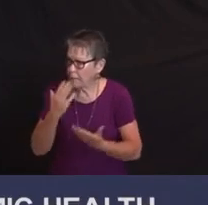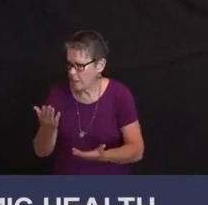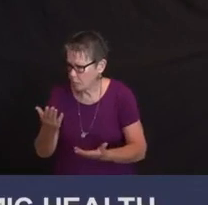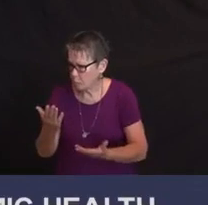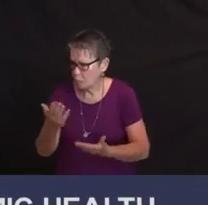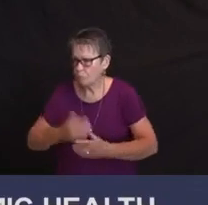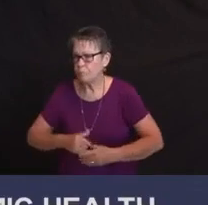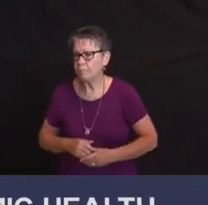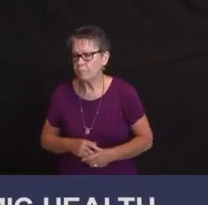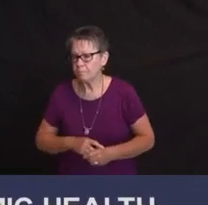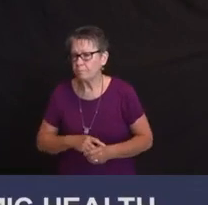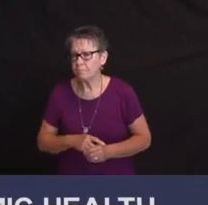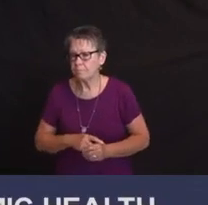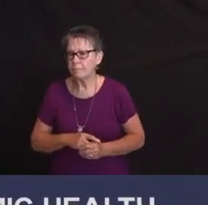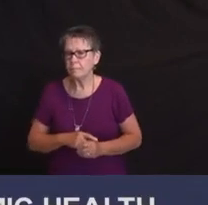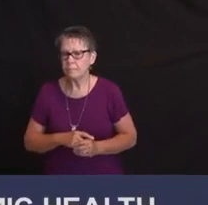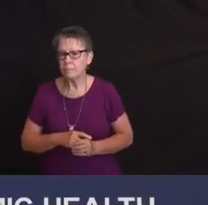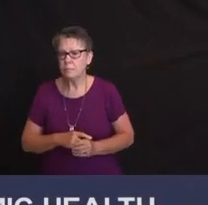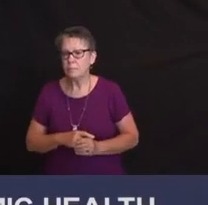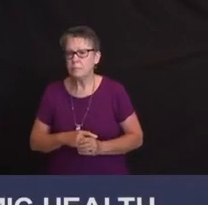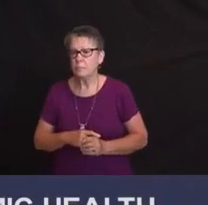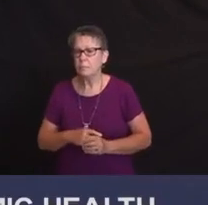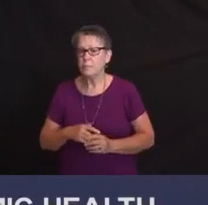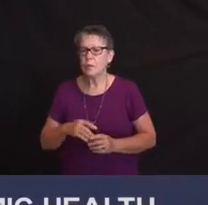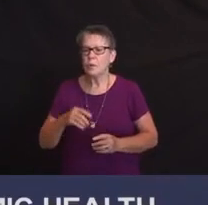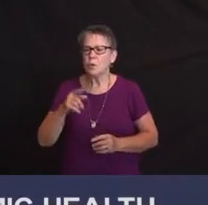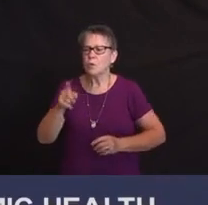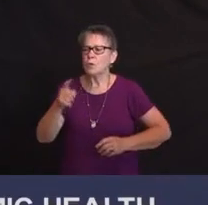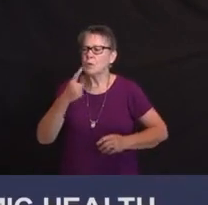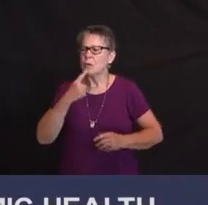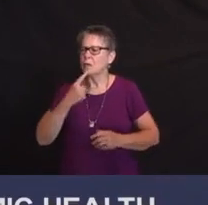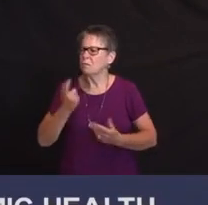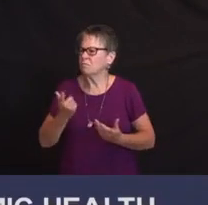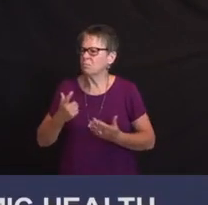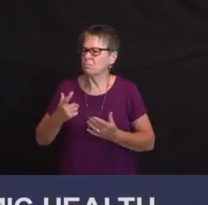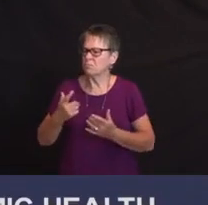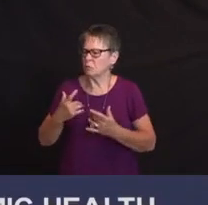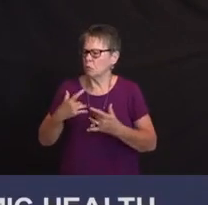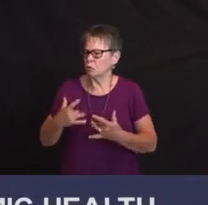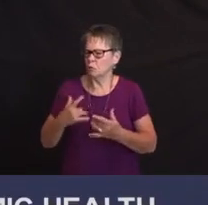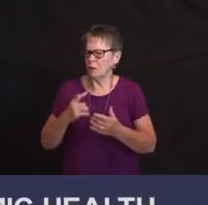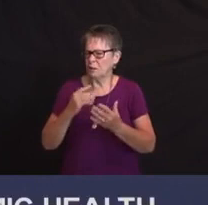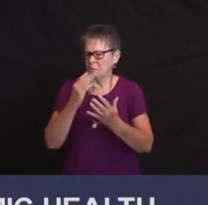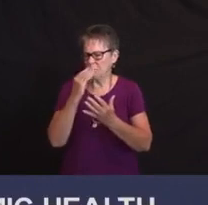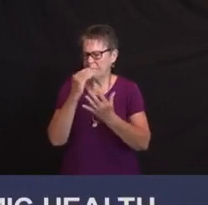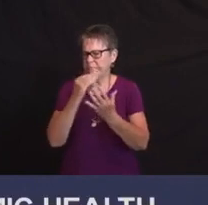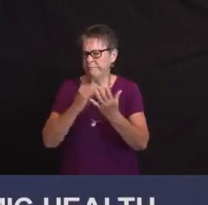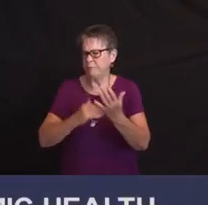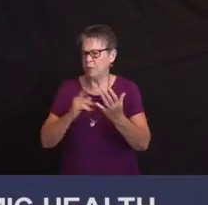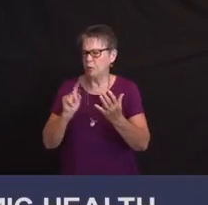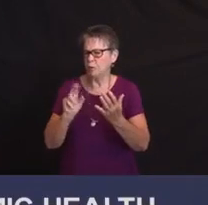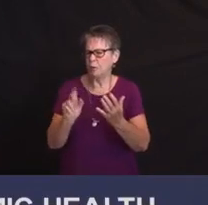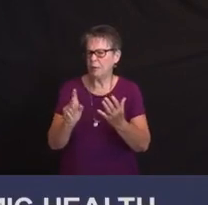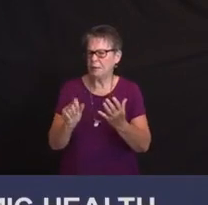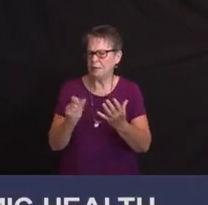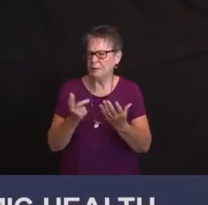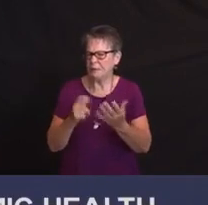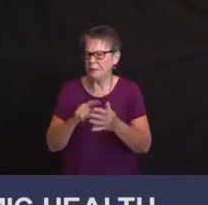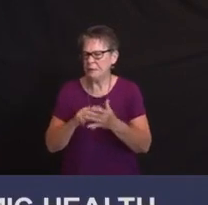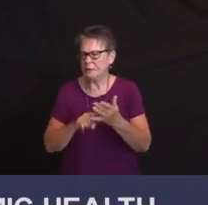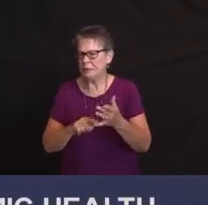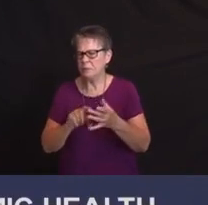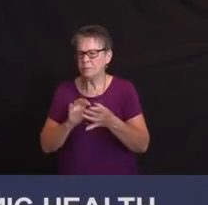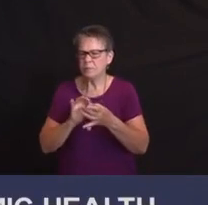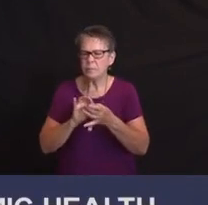On your trend question, which is a good one, so if you looked at the lived experience over 7 months, the numbers are in the